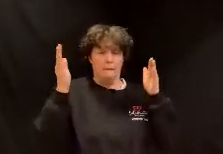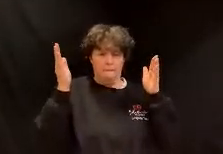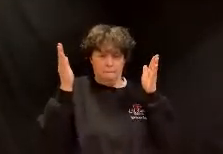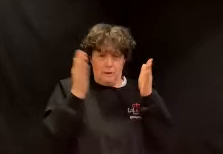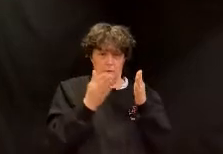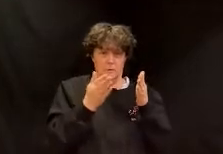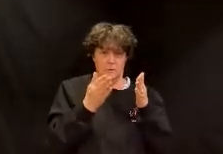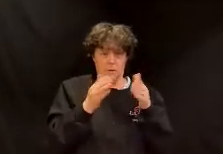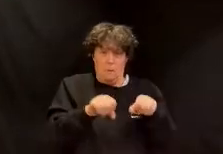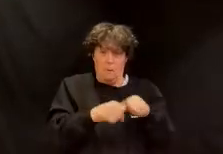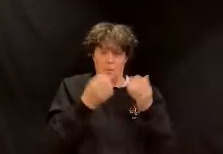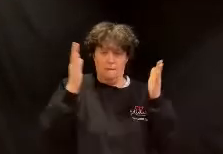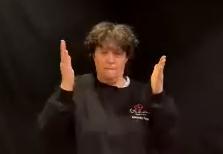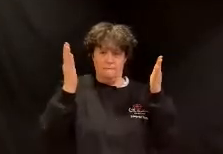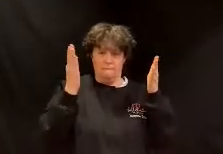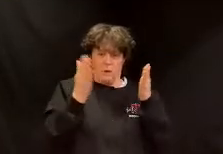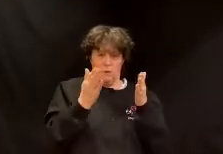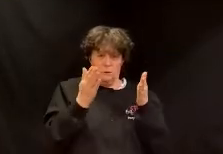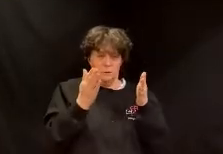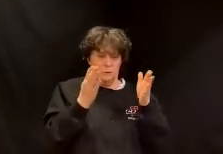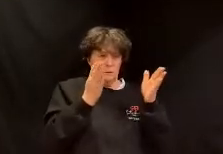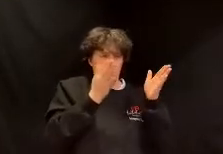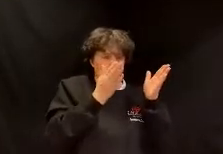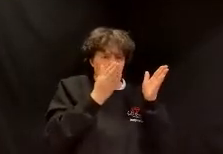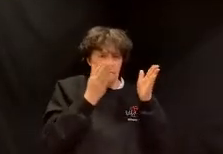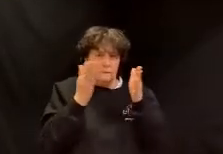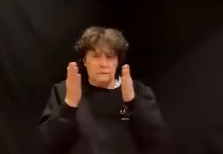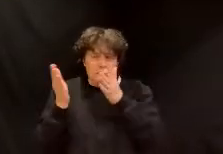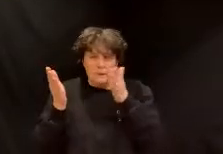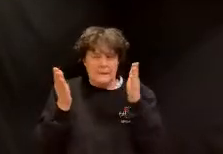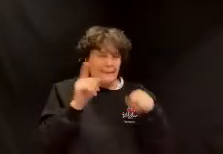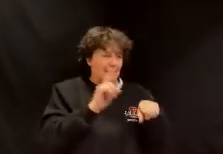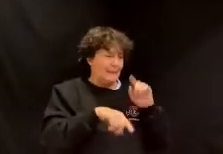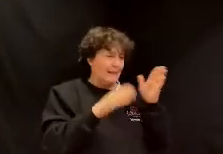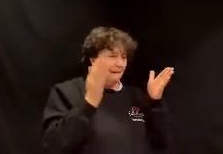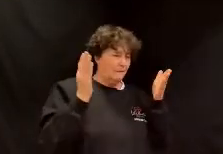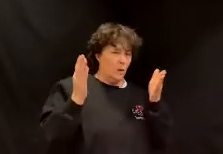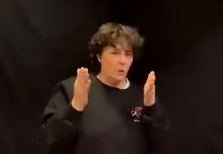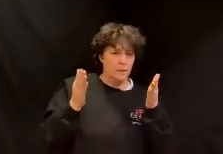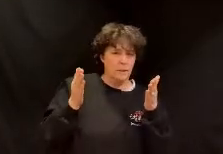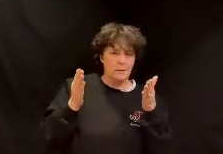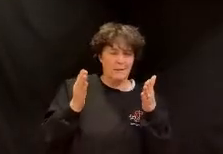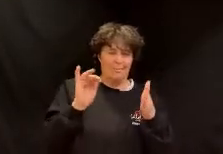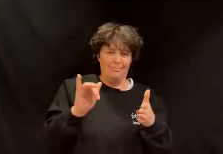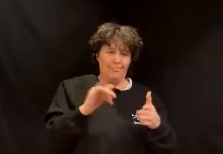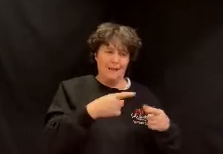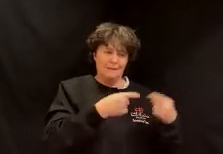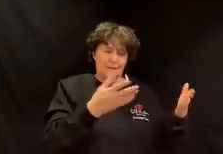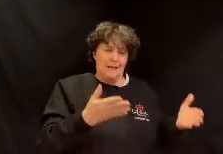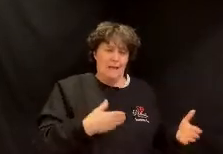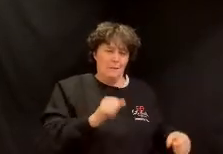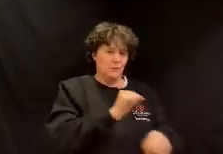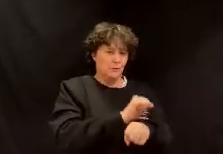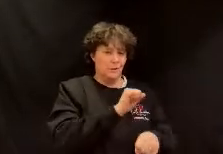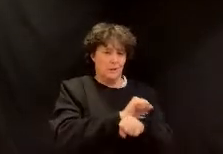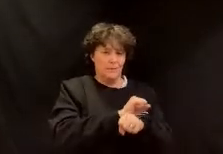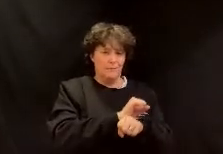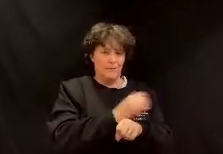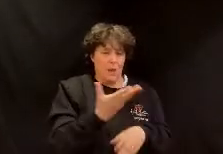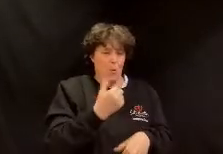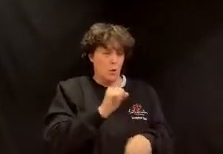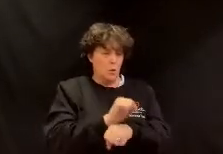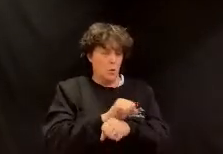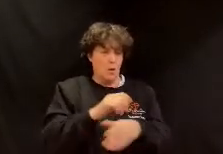broken focus, the broken focus, the broken focus. Right? The devil wants you to operate in the realm